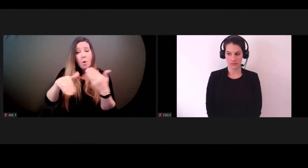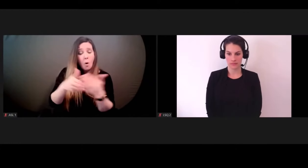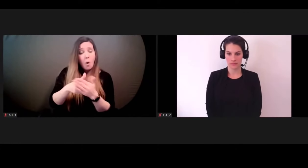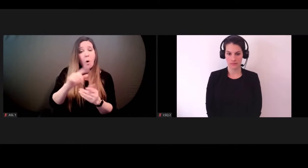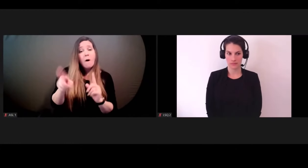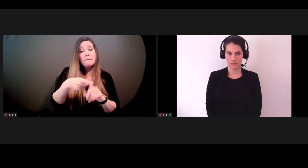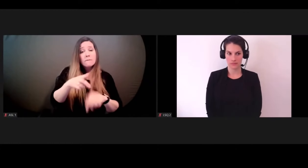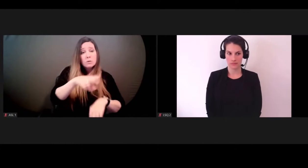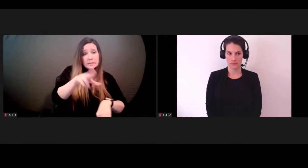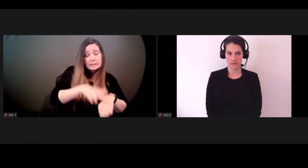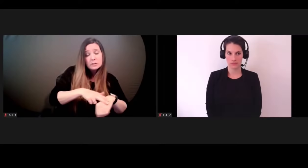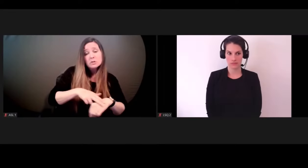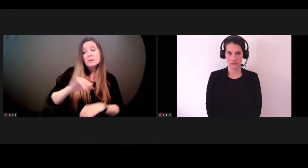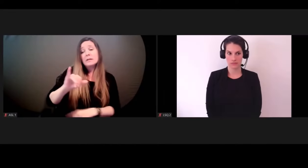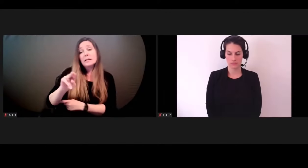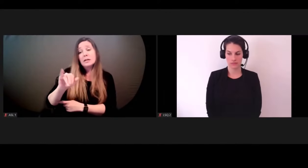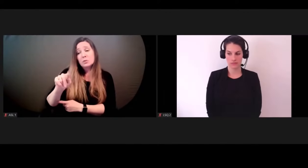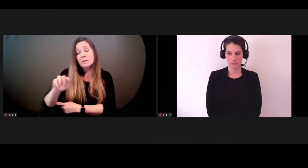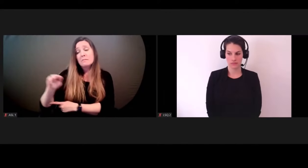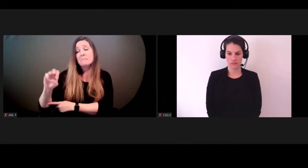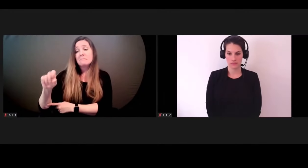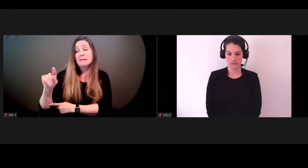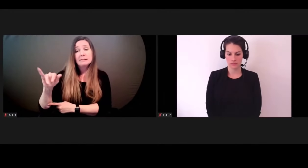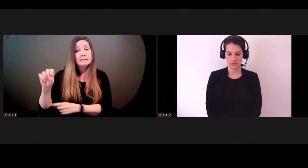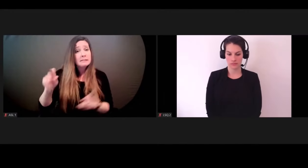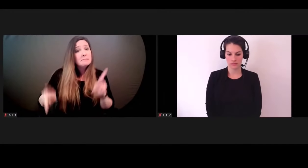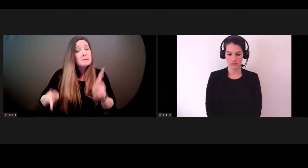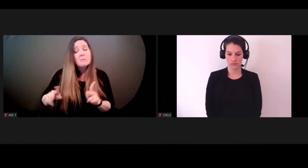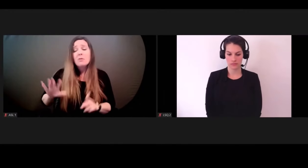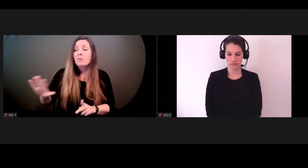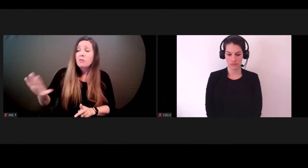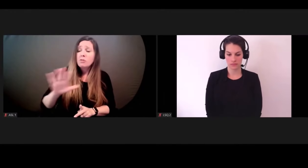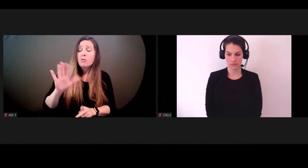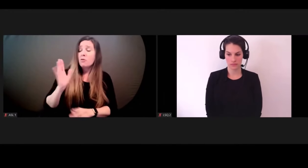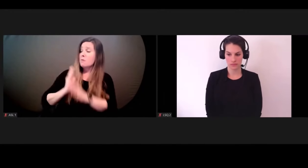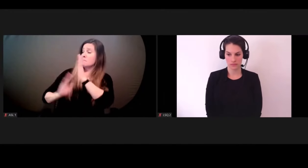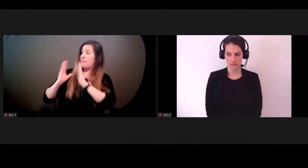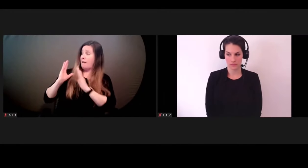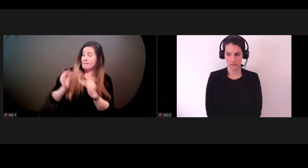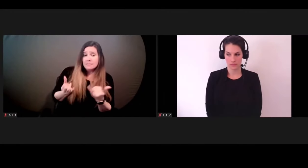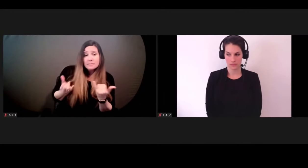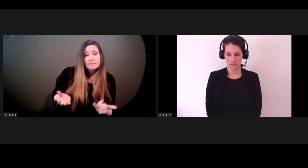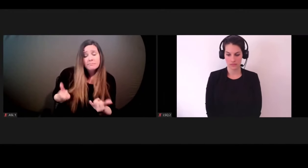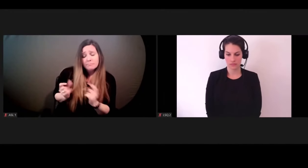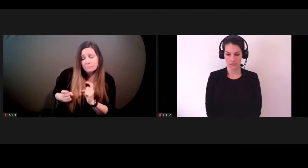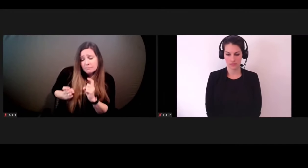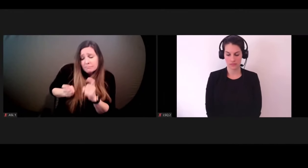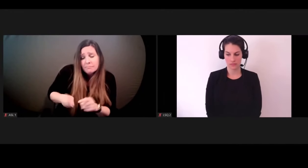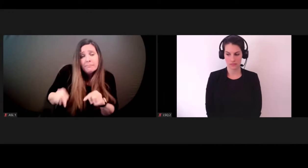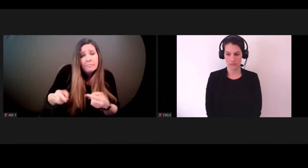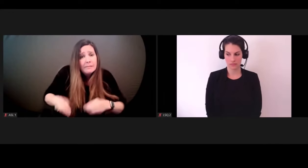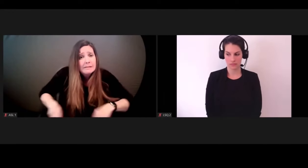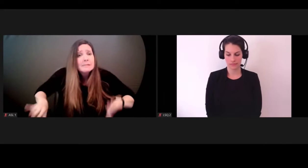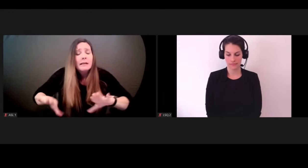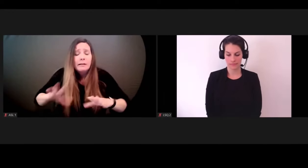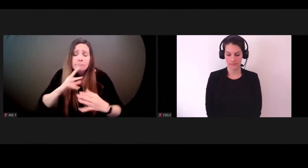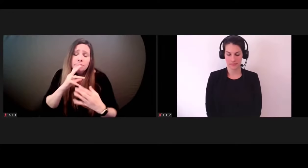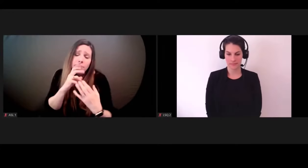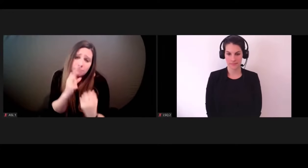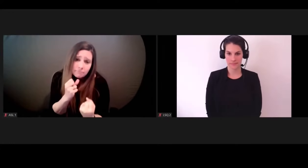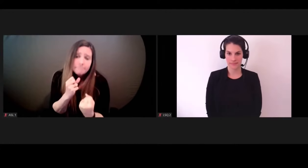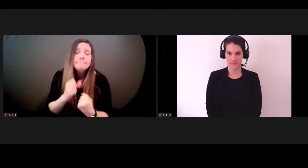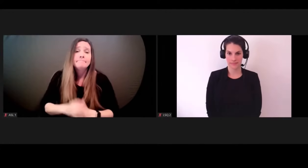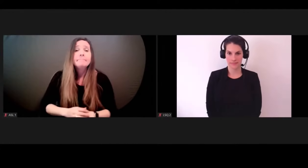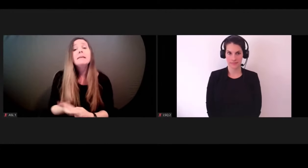and Métis people, and their valuable past and present contributions to this land. Thank you to City Council